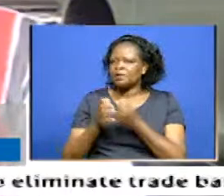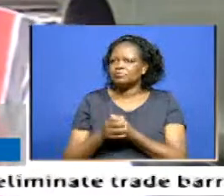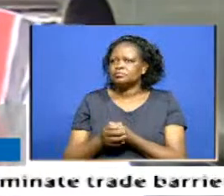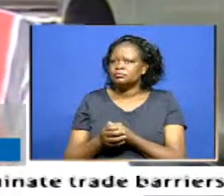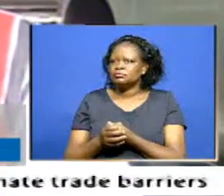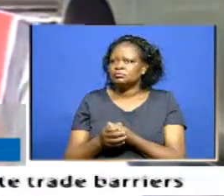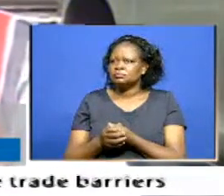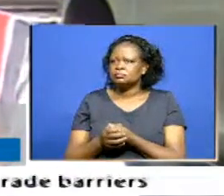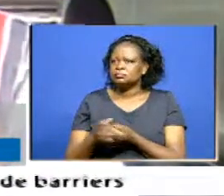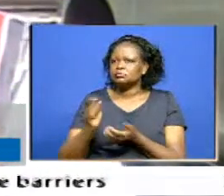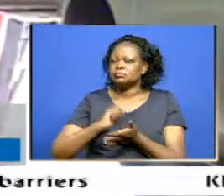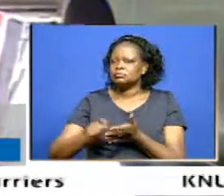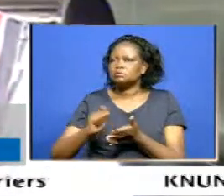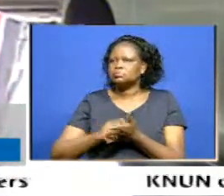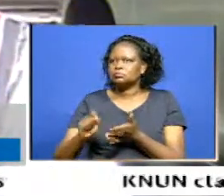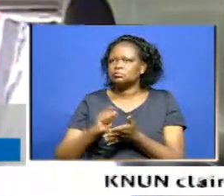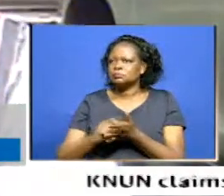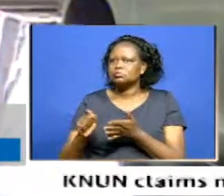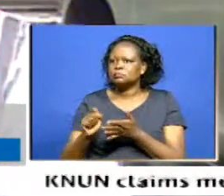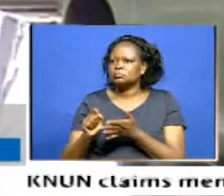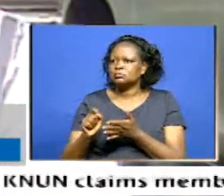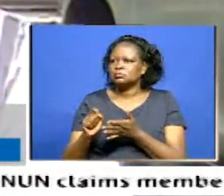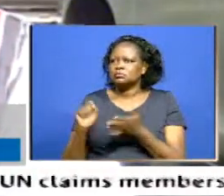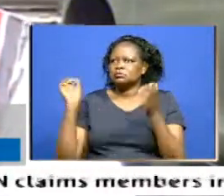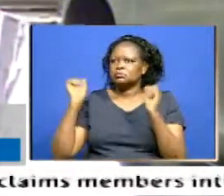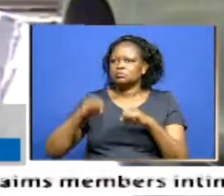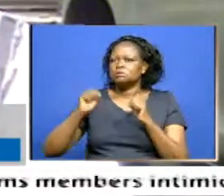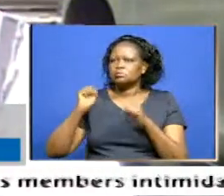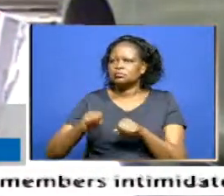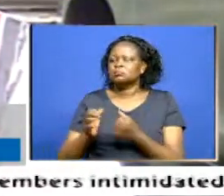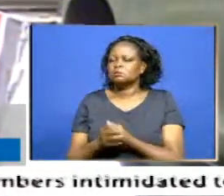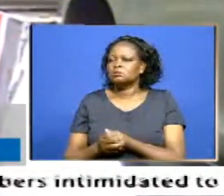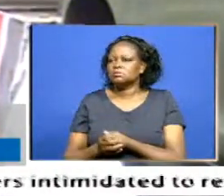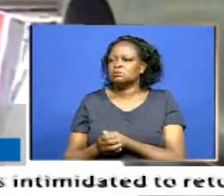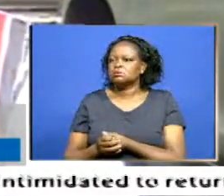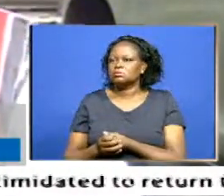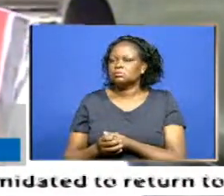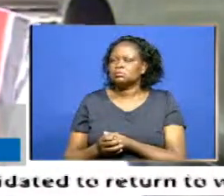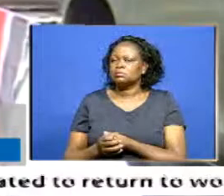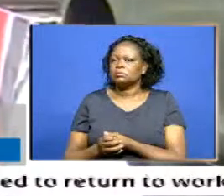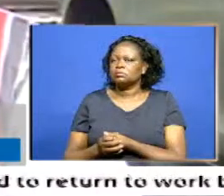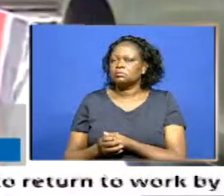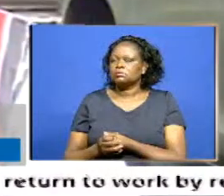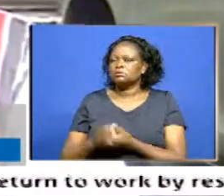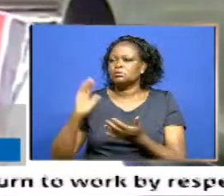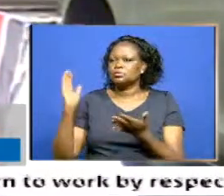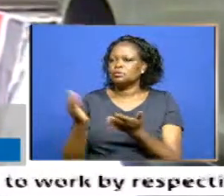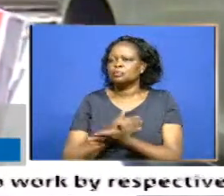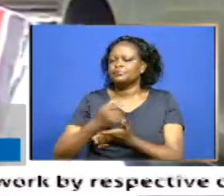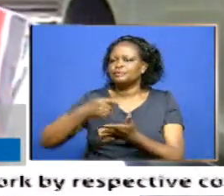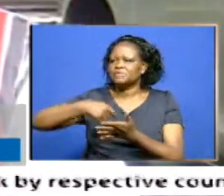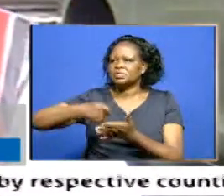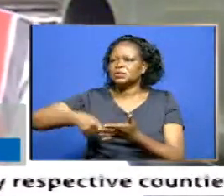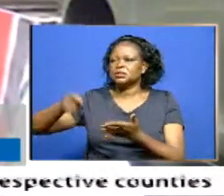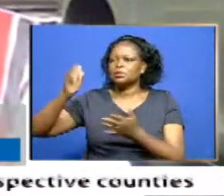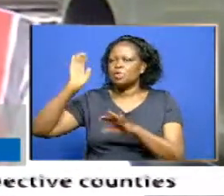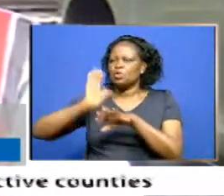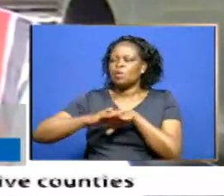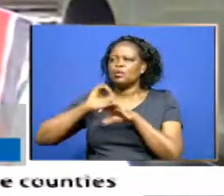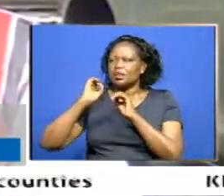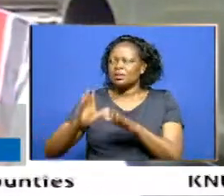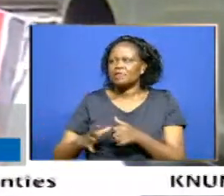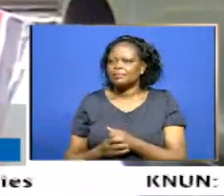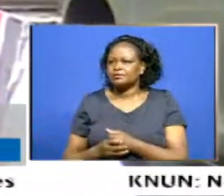administratively, the Secretariat has been able to remove the signatures that did not meet the threshold. So we